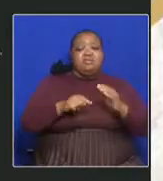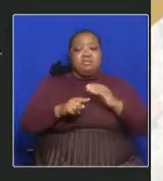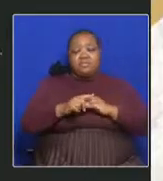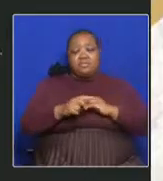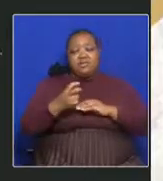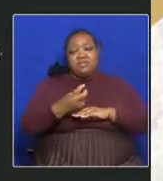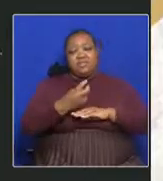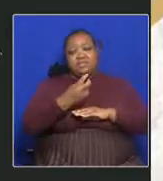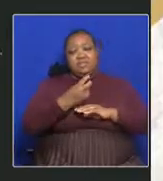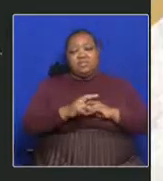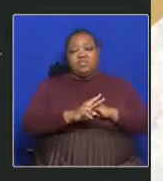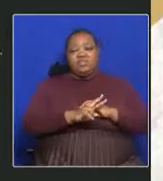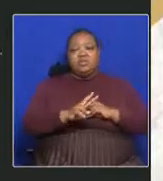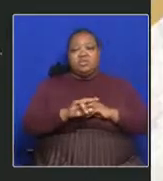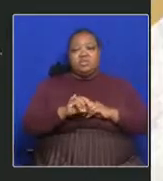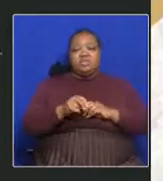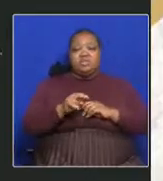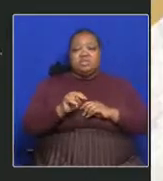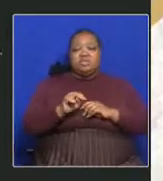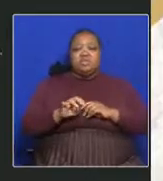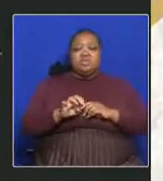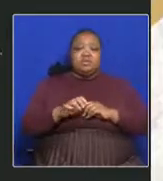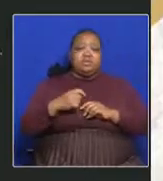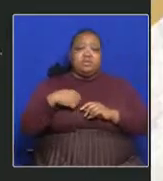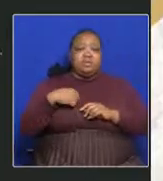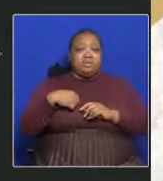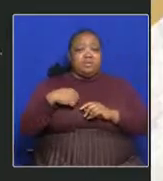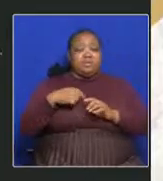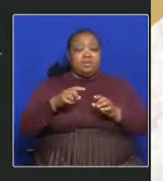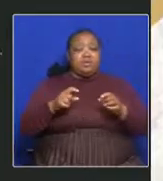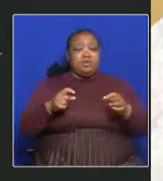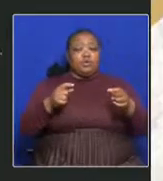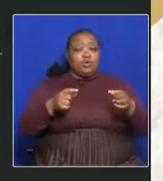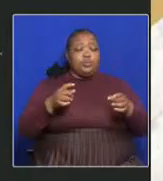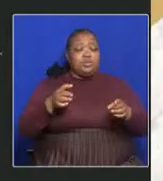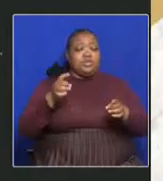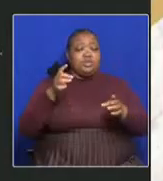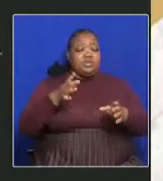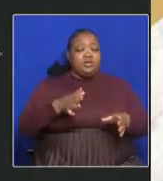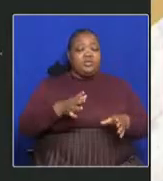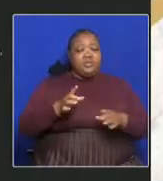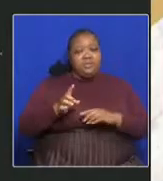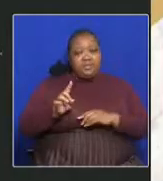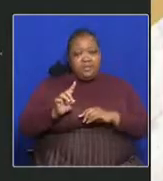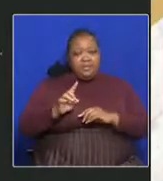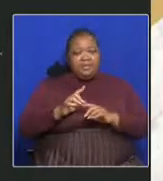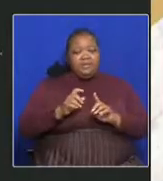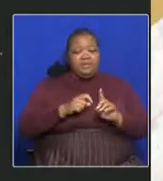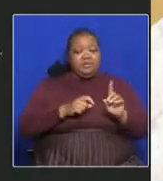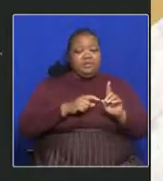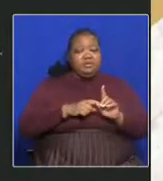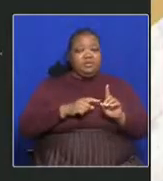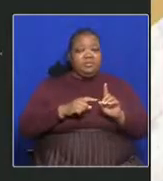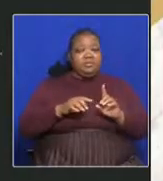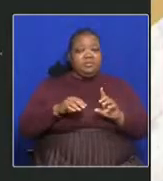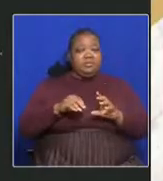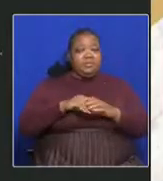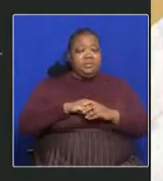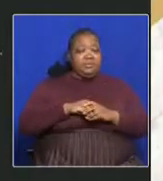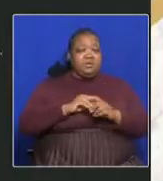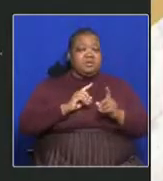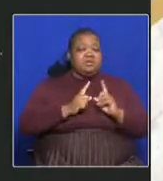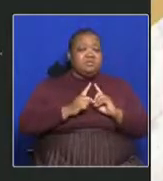June. I put it to you, to the commission here, that if this individual is engaged, he was